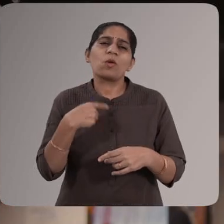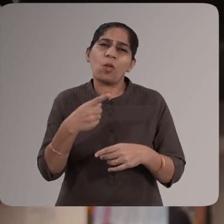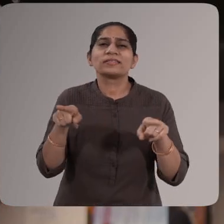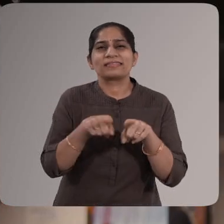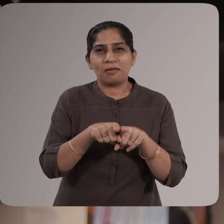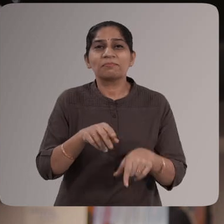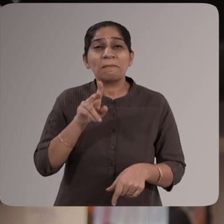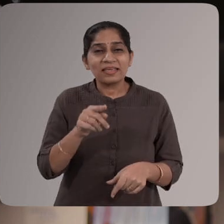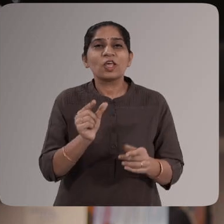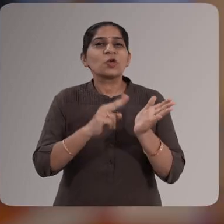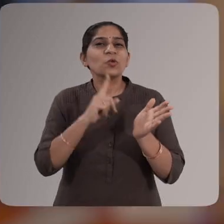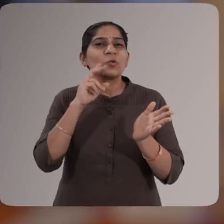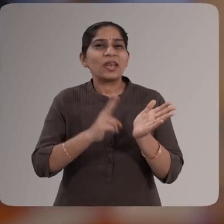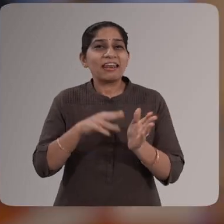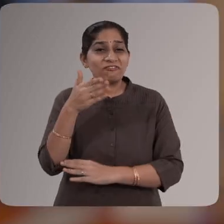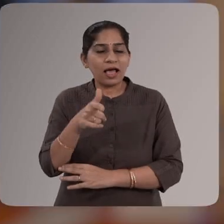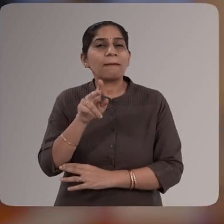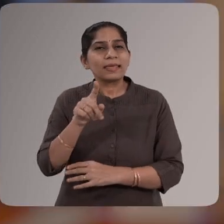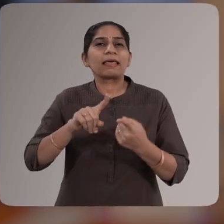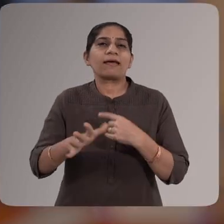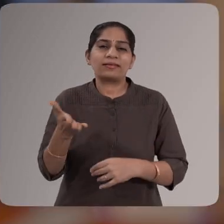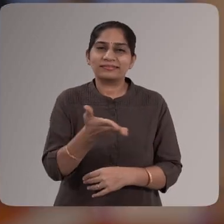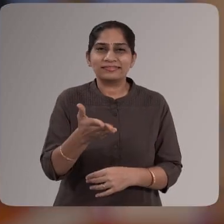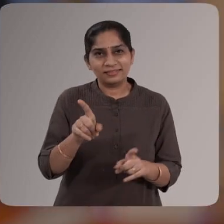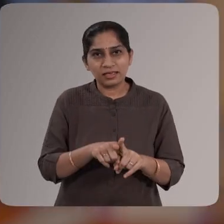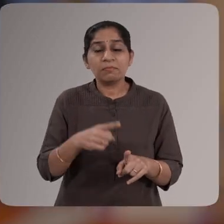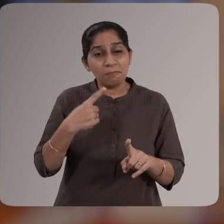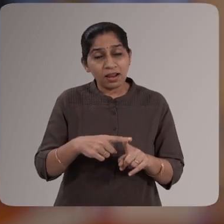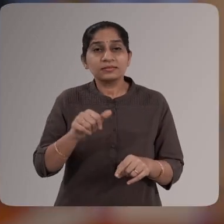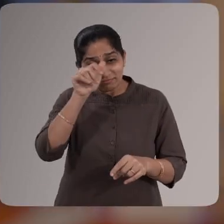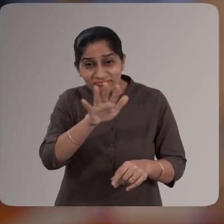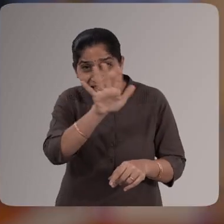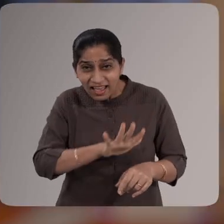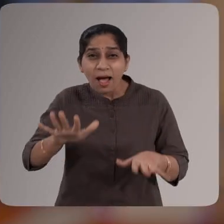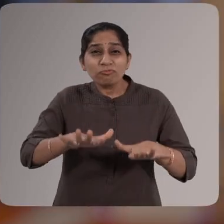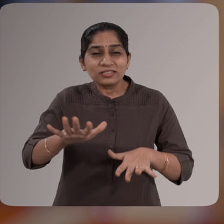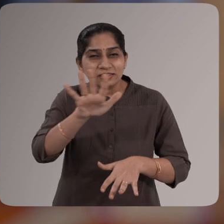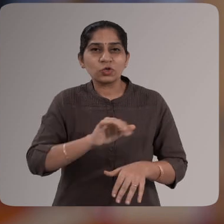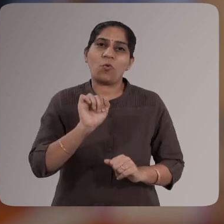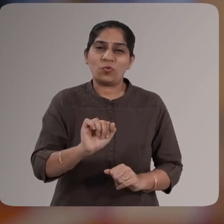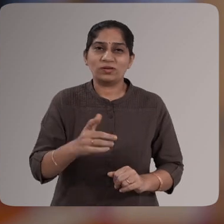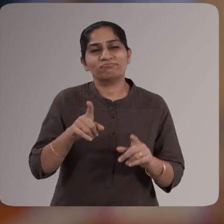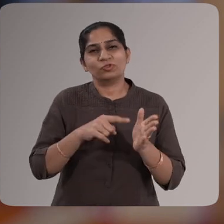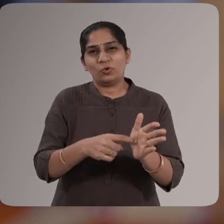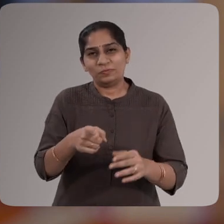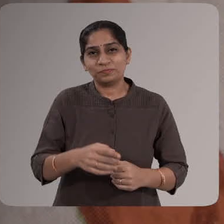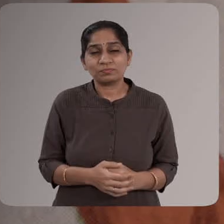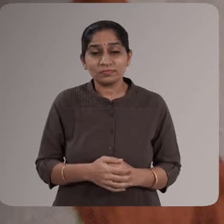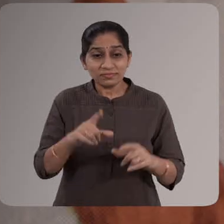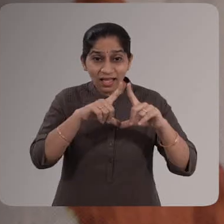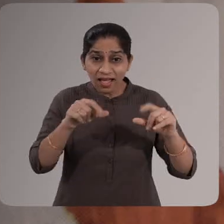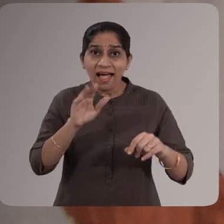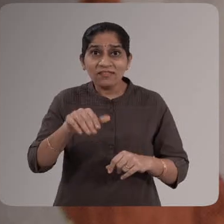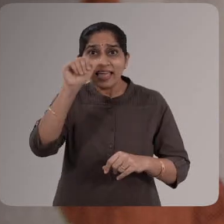often regarded as the same. Therefore, the Union flag also symbolises England and indeed the entire British Empire.